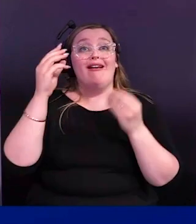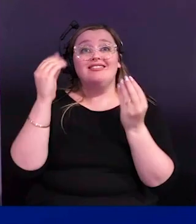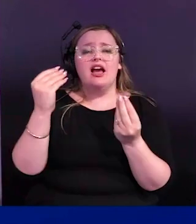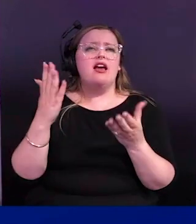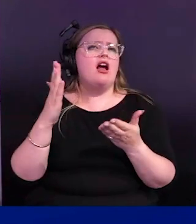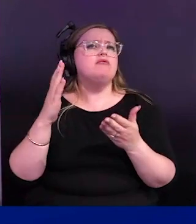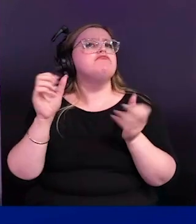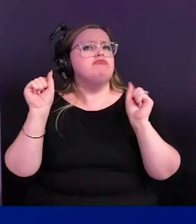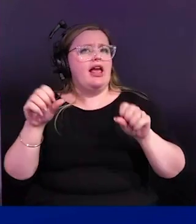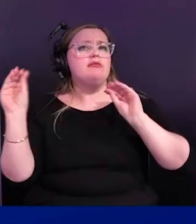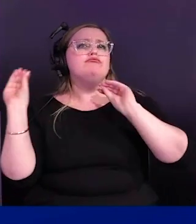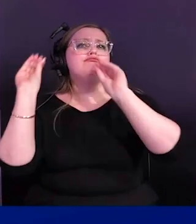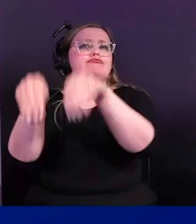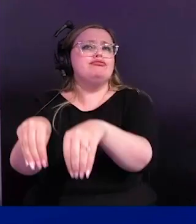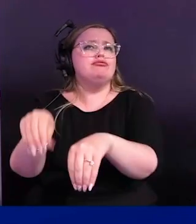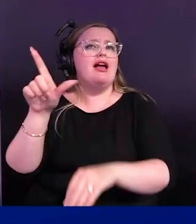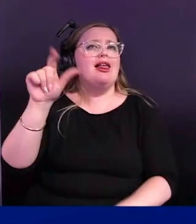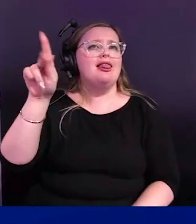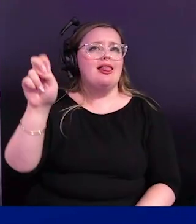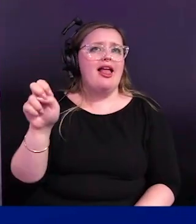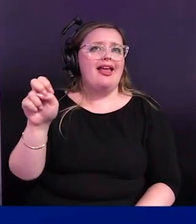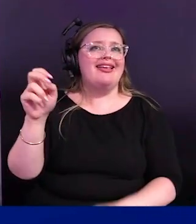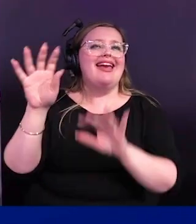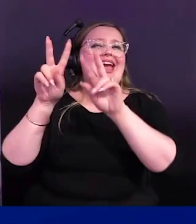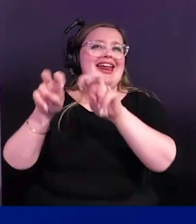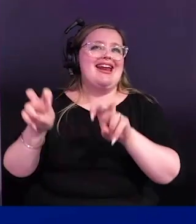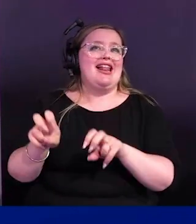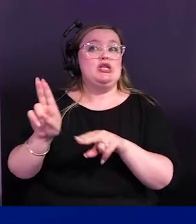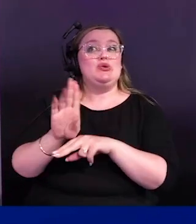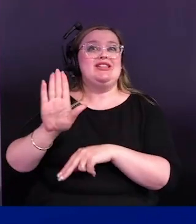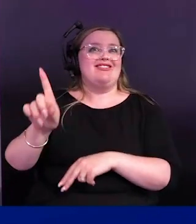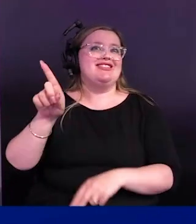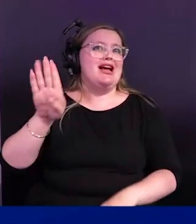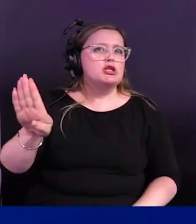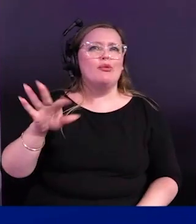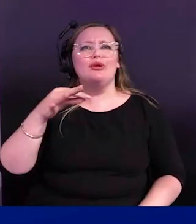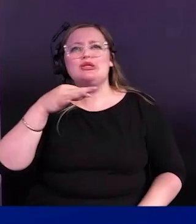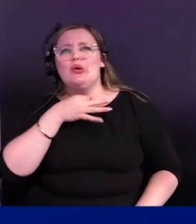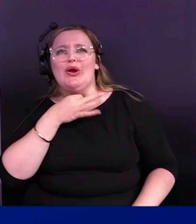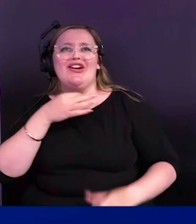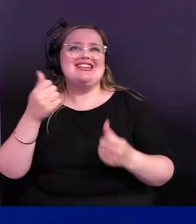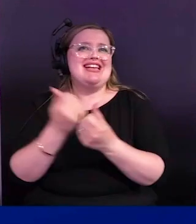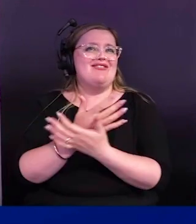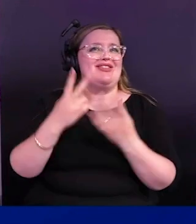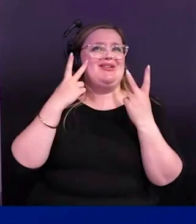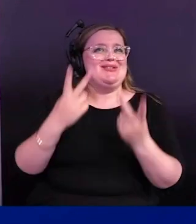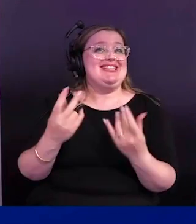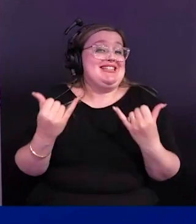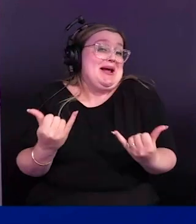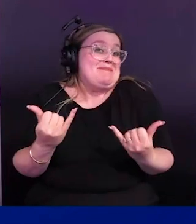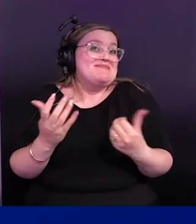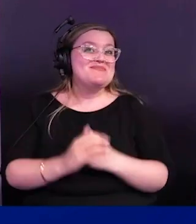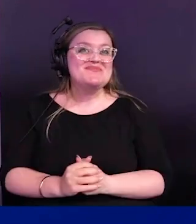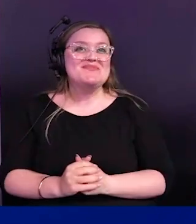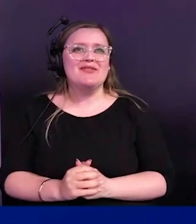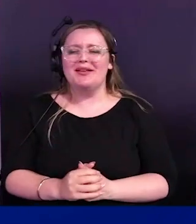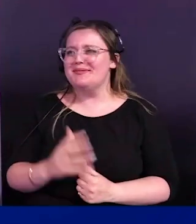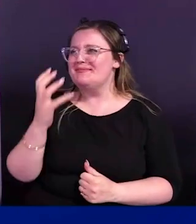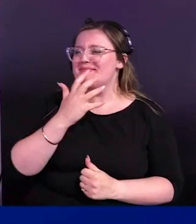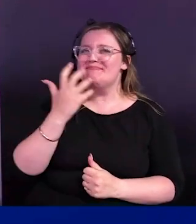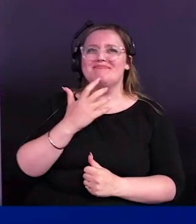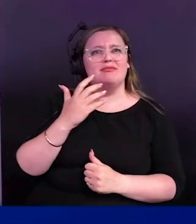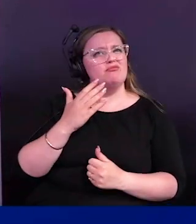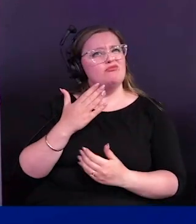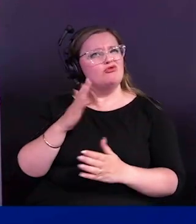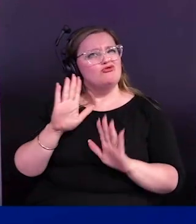be imported into Lake and then analyzed using Lake dashboards, using all the queries, everything you see today. That's a great call